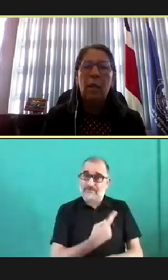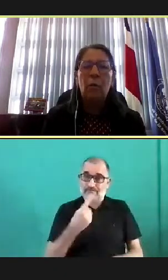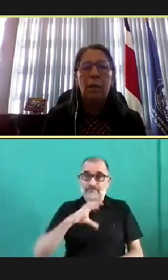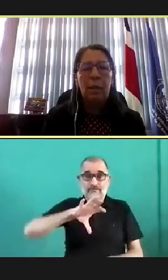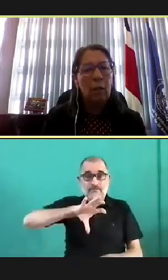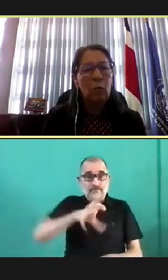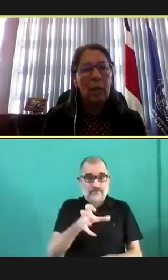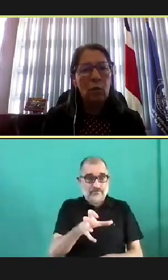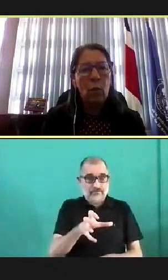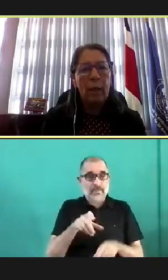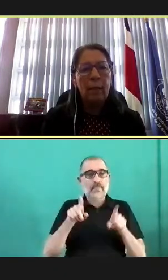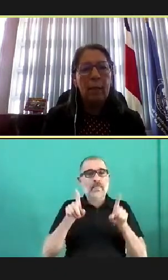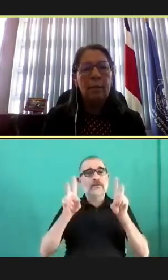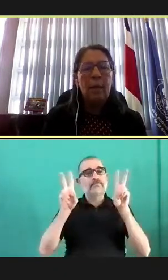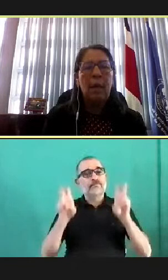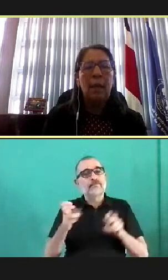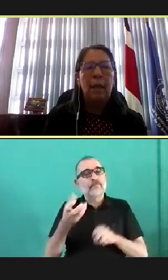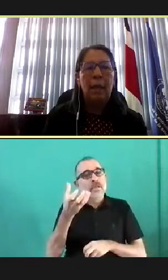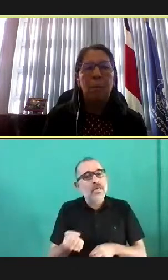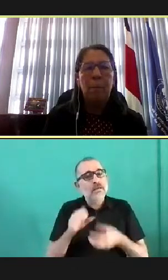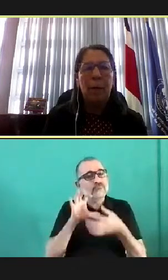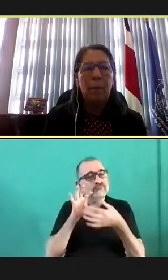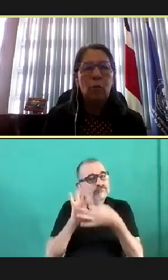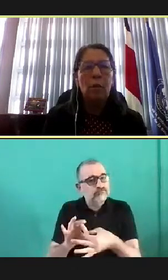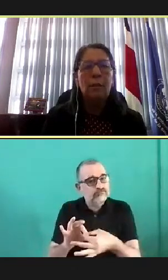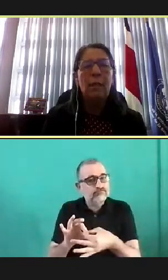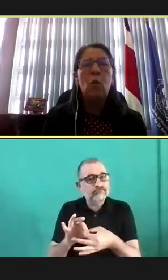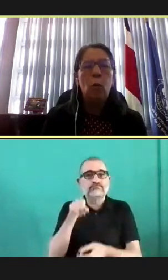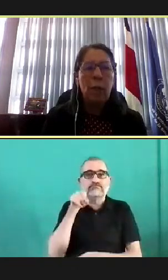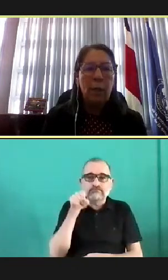in the national